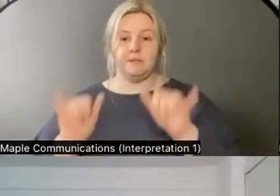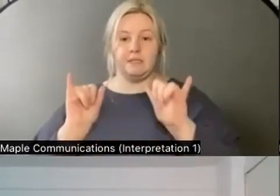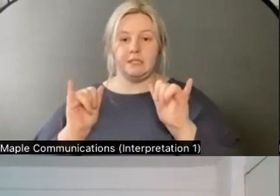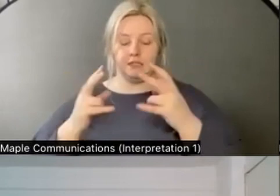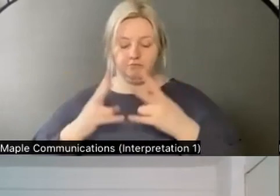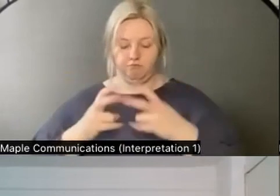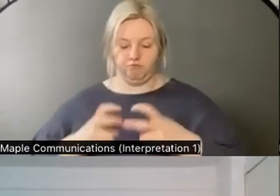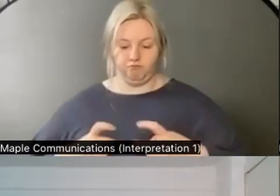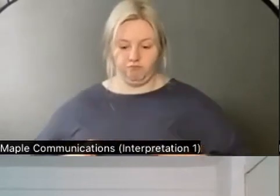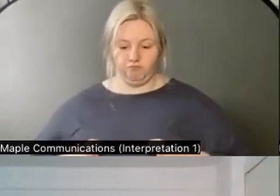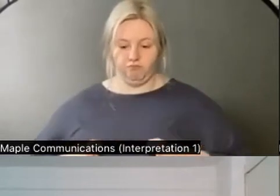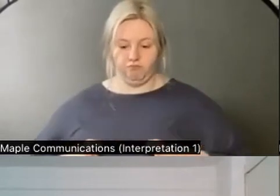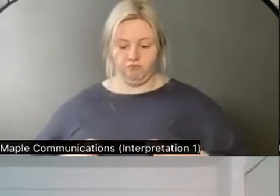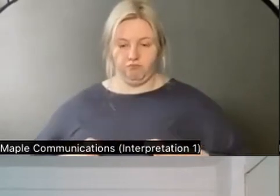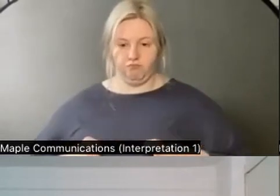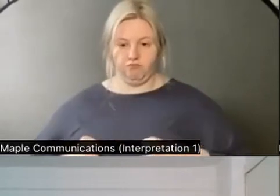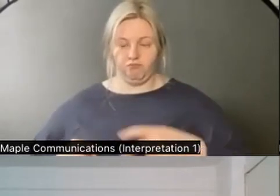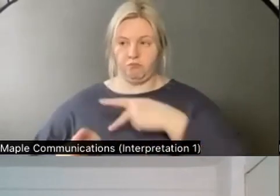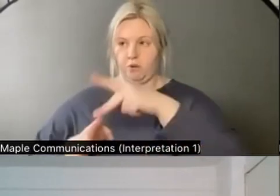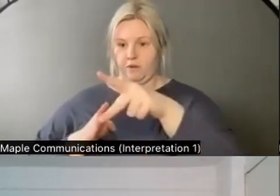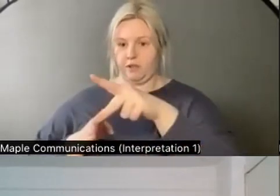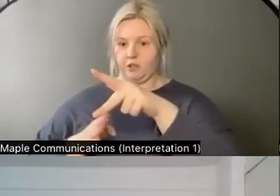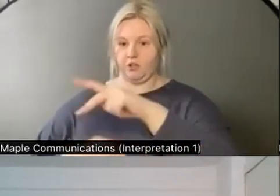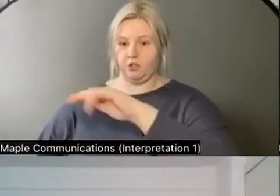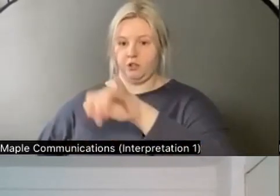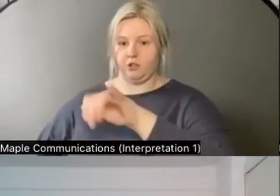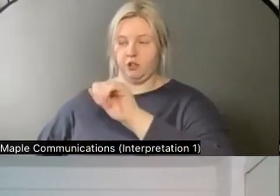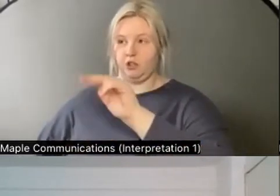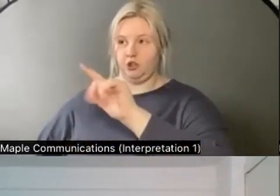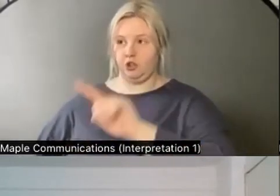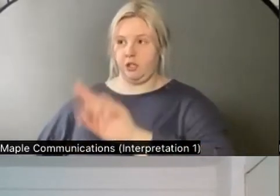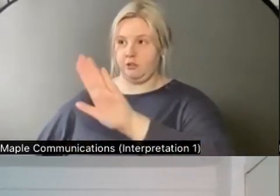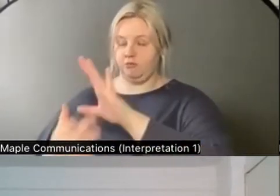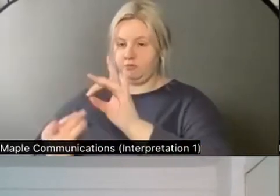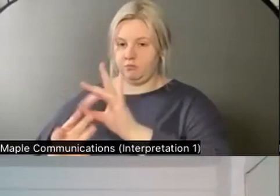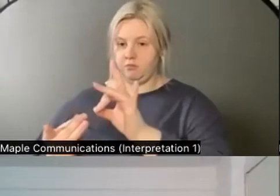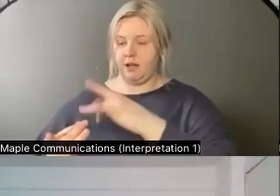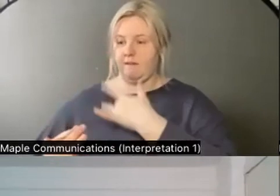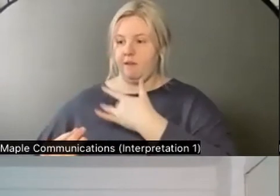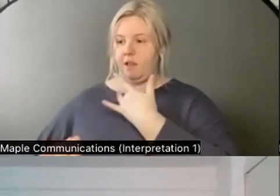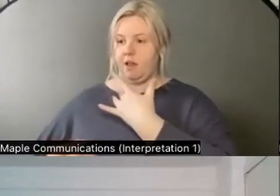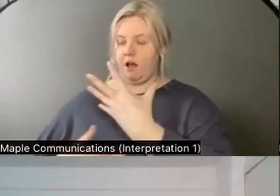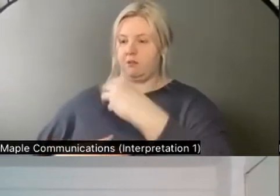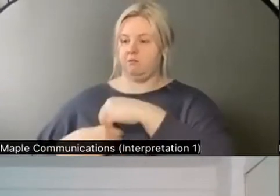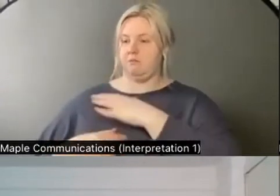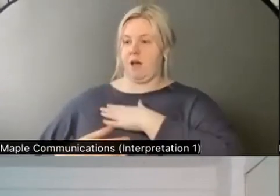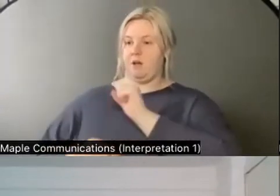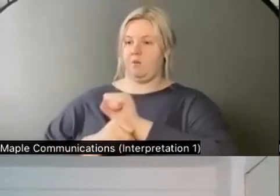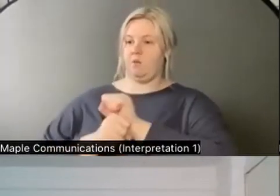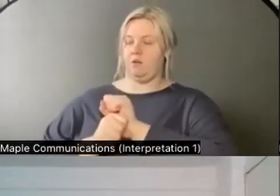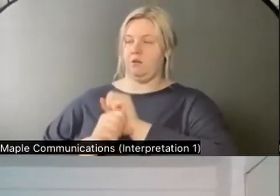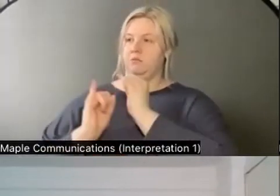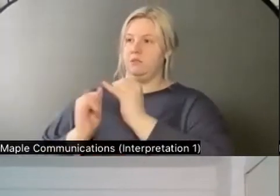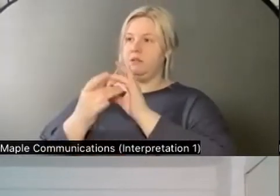Jantz's presentation. It resonates so much with the work that I do. I am an